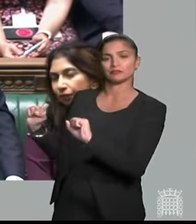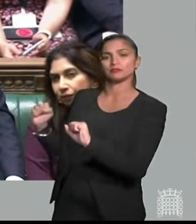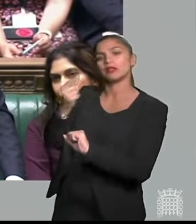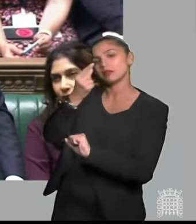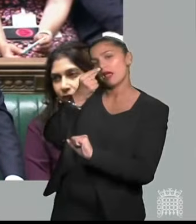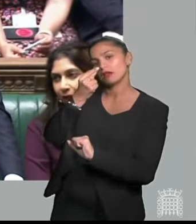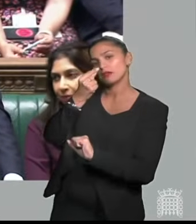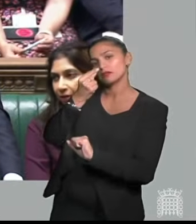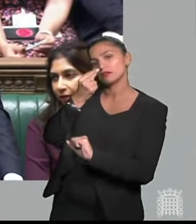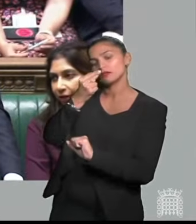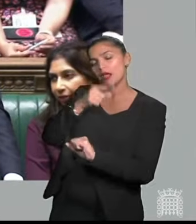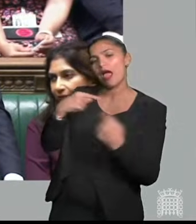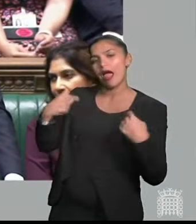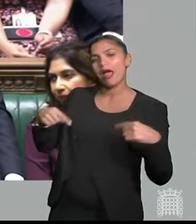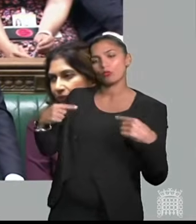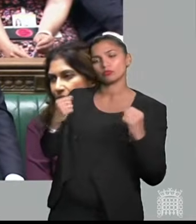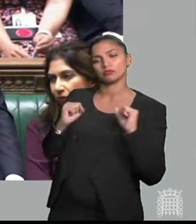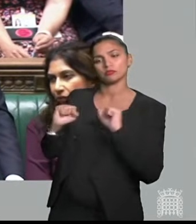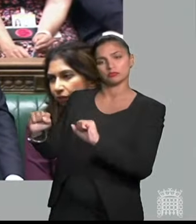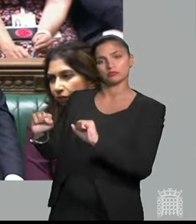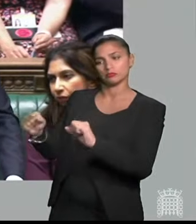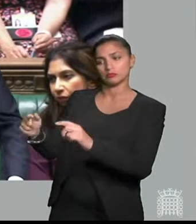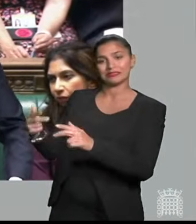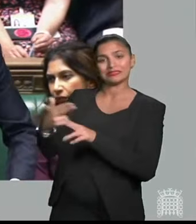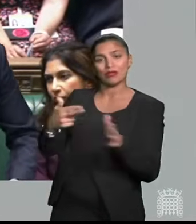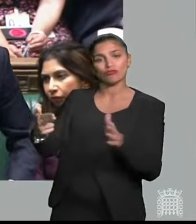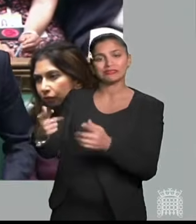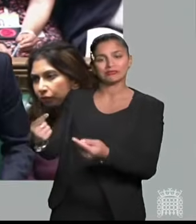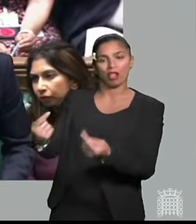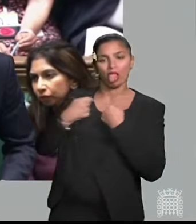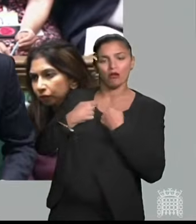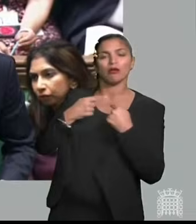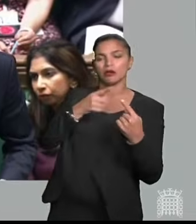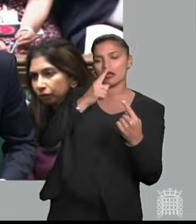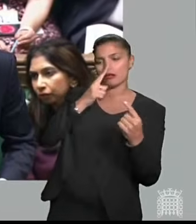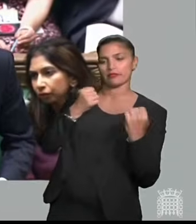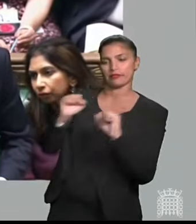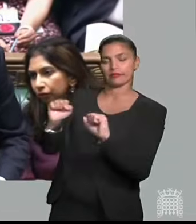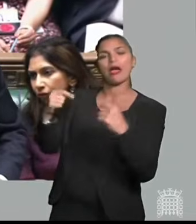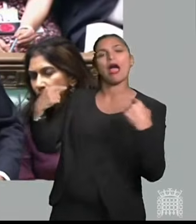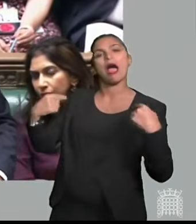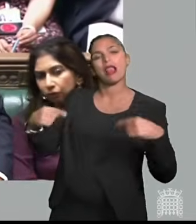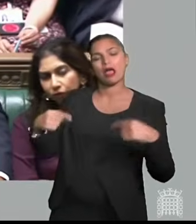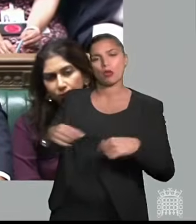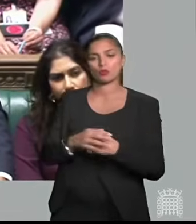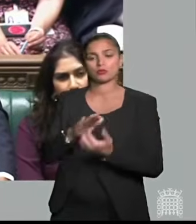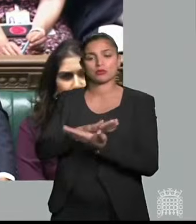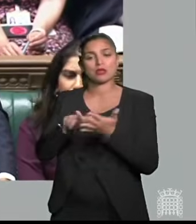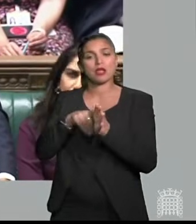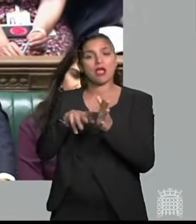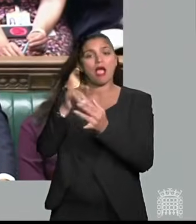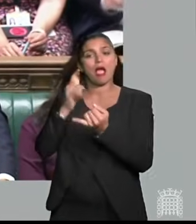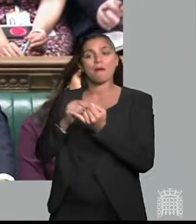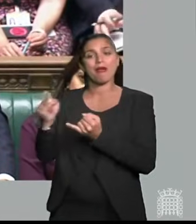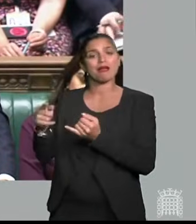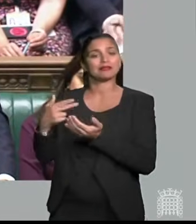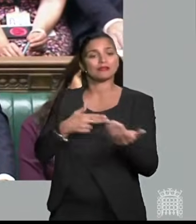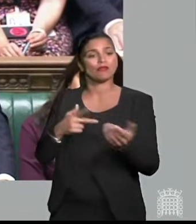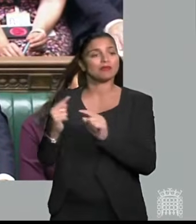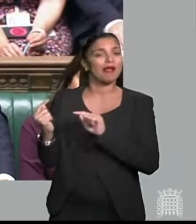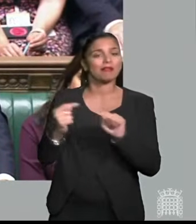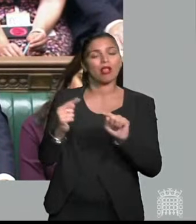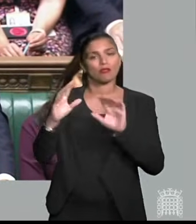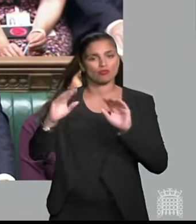to act against terrorism and ensure that the awful attack that we've seen from Hamas cannot happen again. And